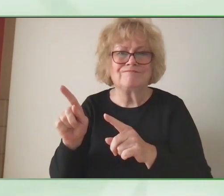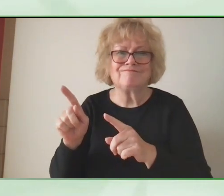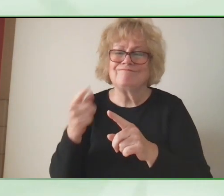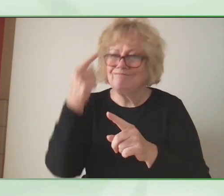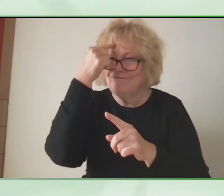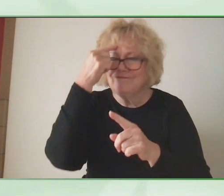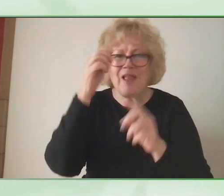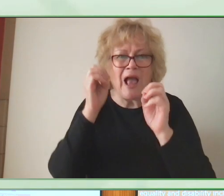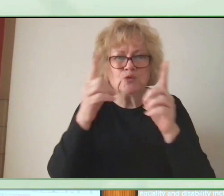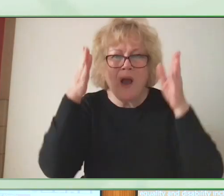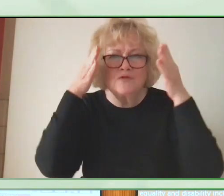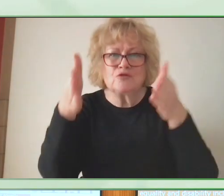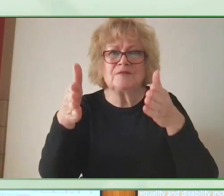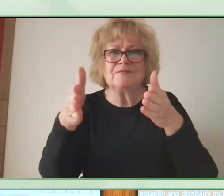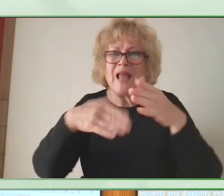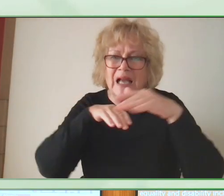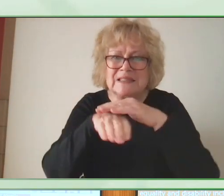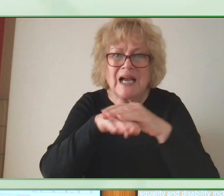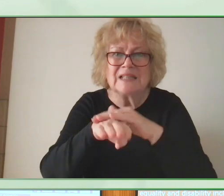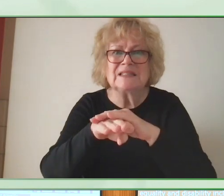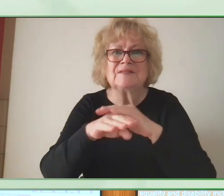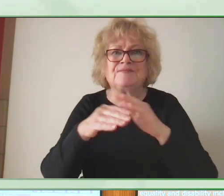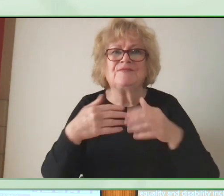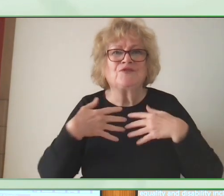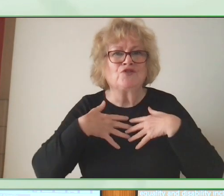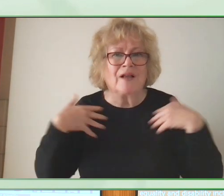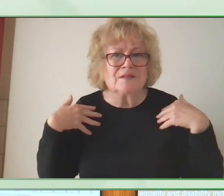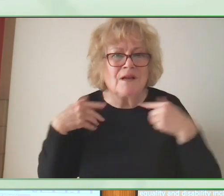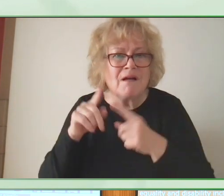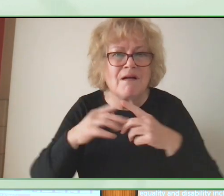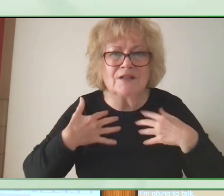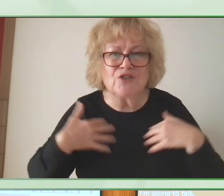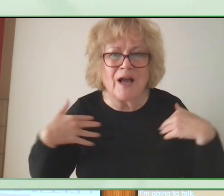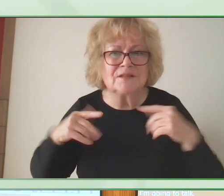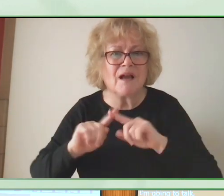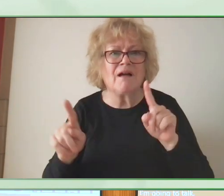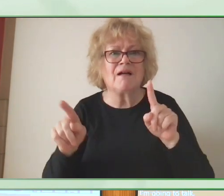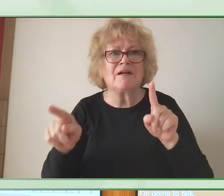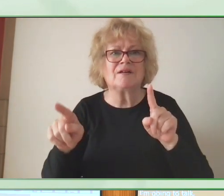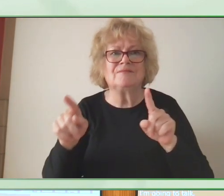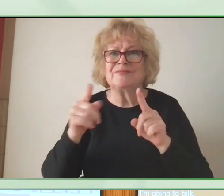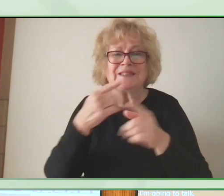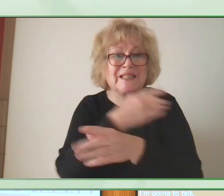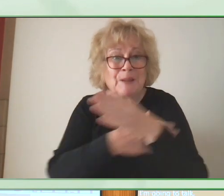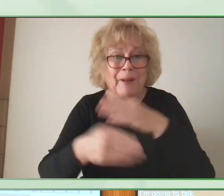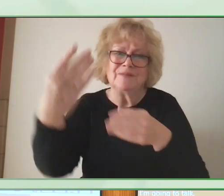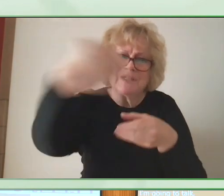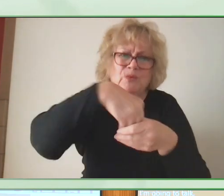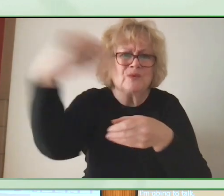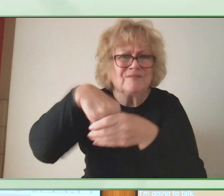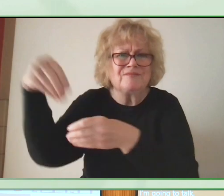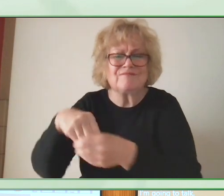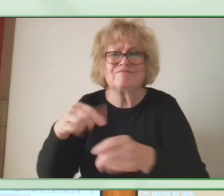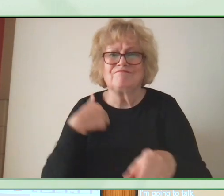I'm going to talk. All right. Hi, I am Mariama Berry from Guinea. I'm going to